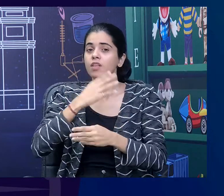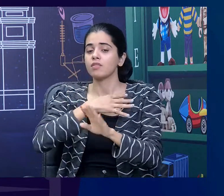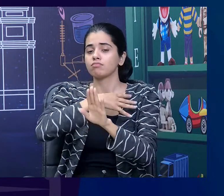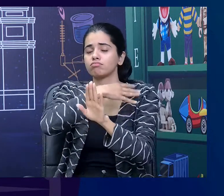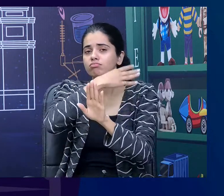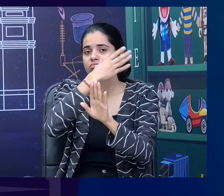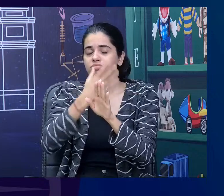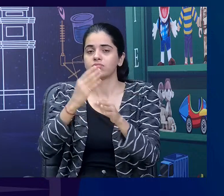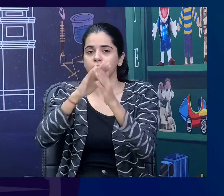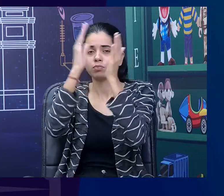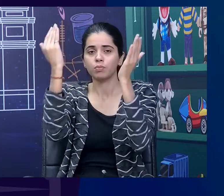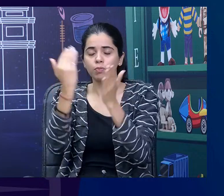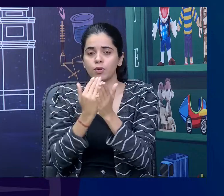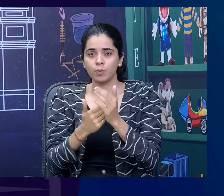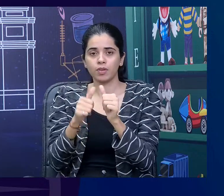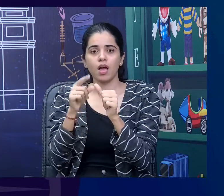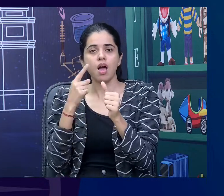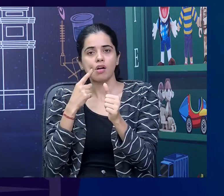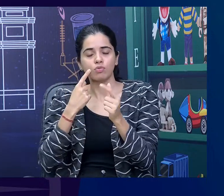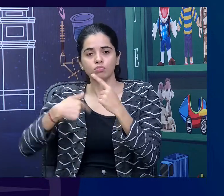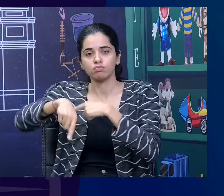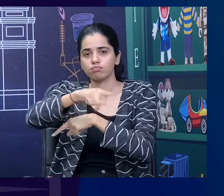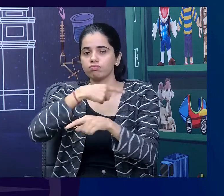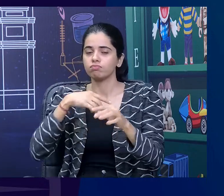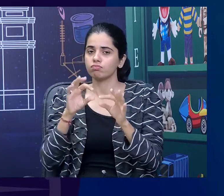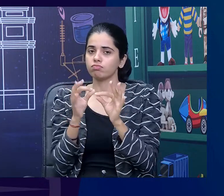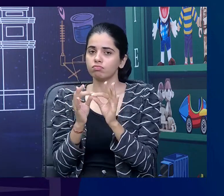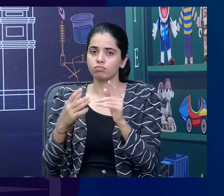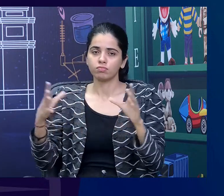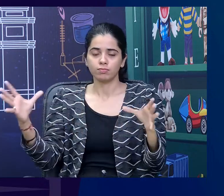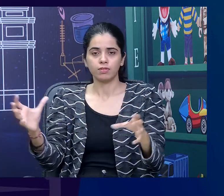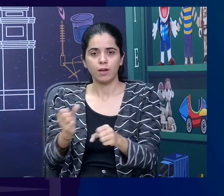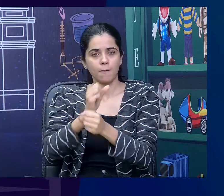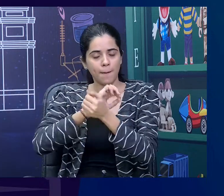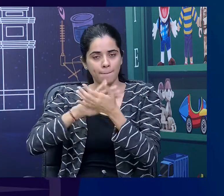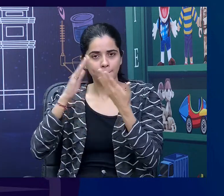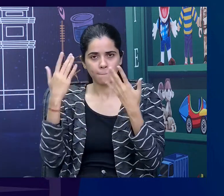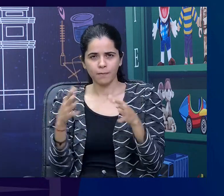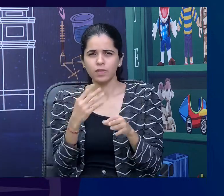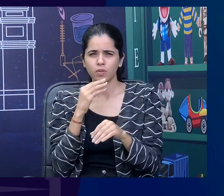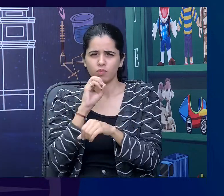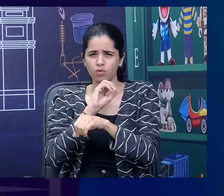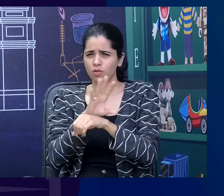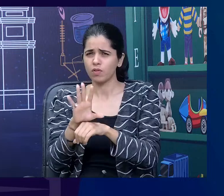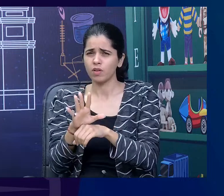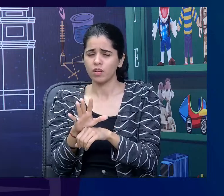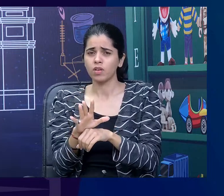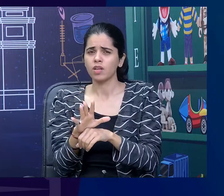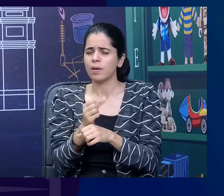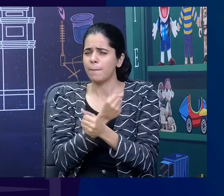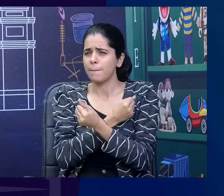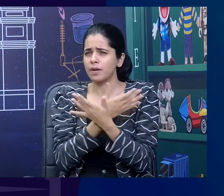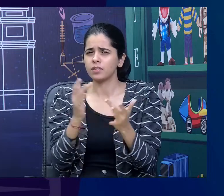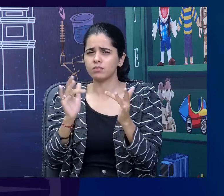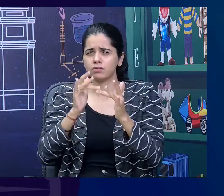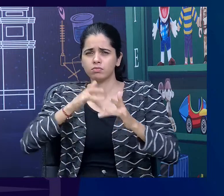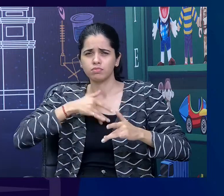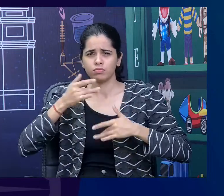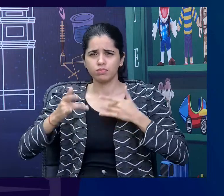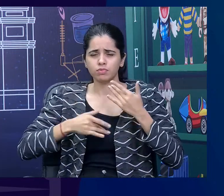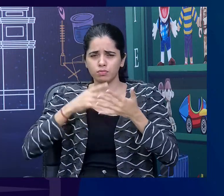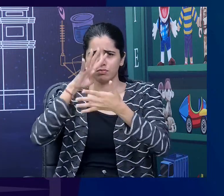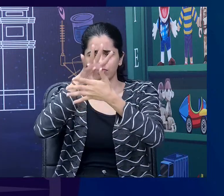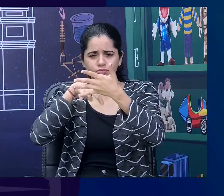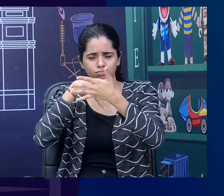throughout the session. Thank you so very much, Anu, as well. And before I wrap up this particular session, let me tell you that we have lined up with so many interesting and